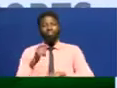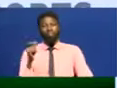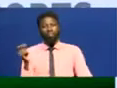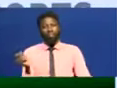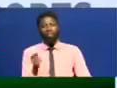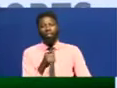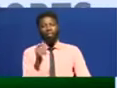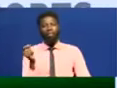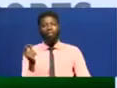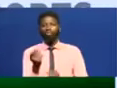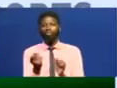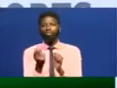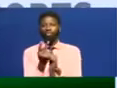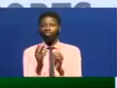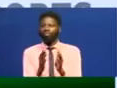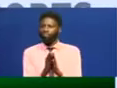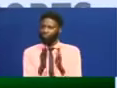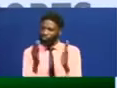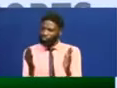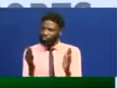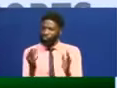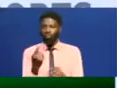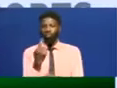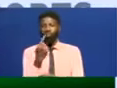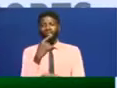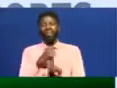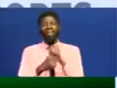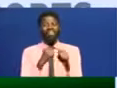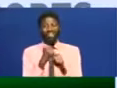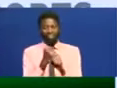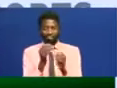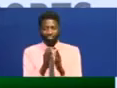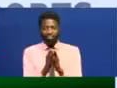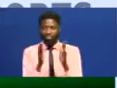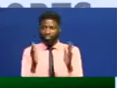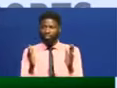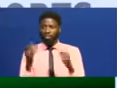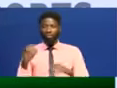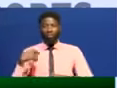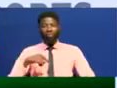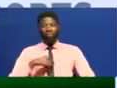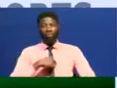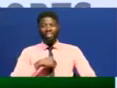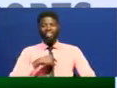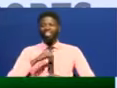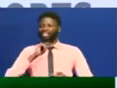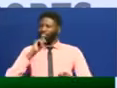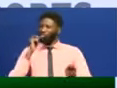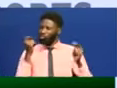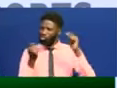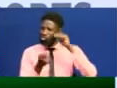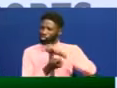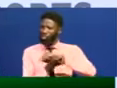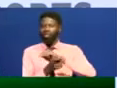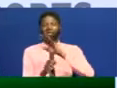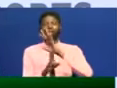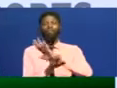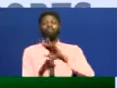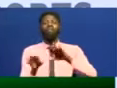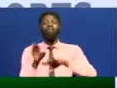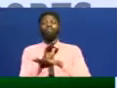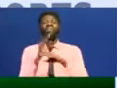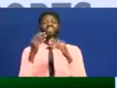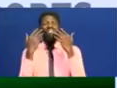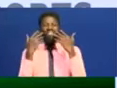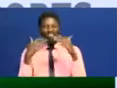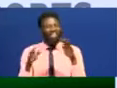in a very brief 1 year, we have completely turned around that narrative. Completely